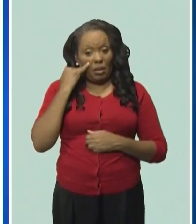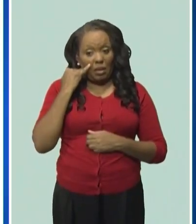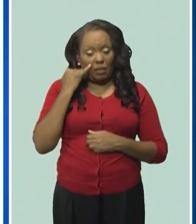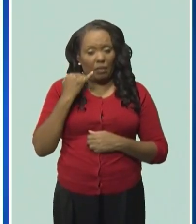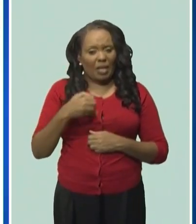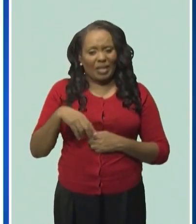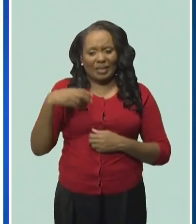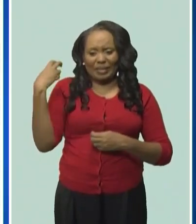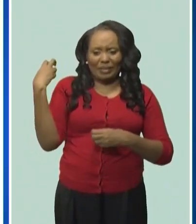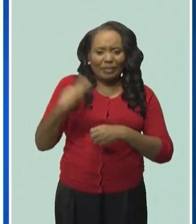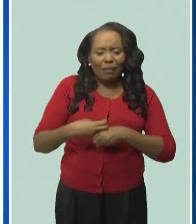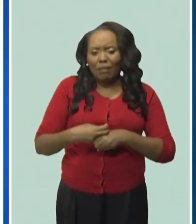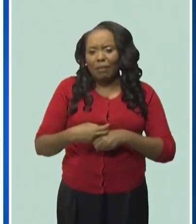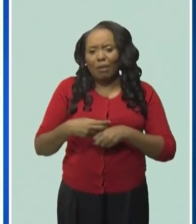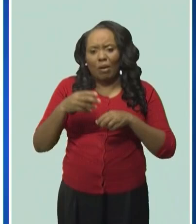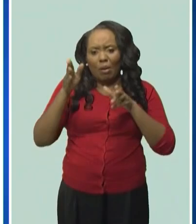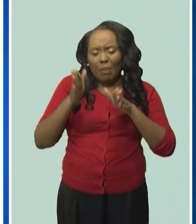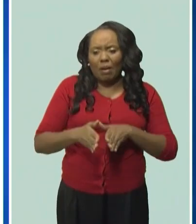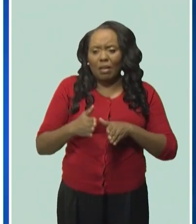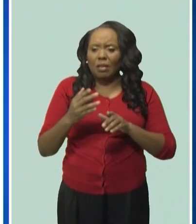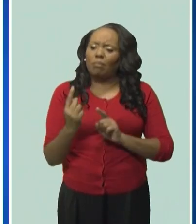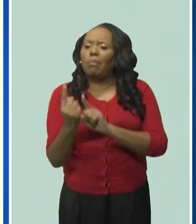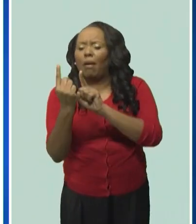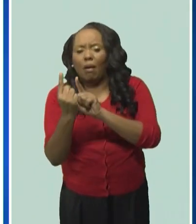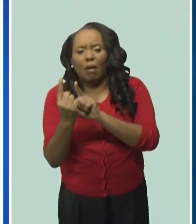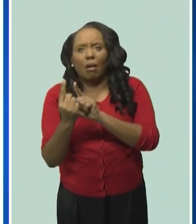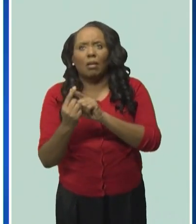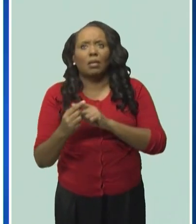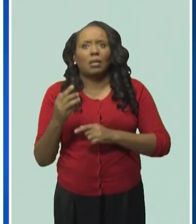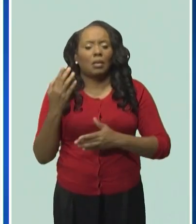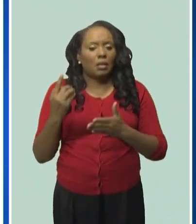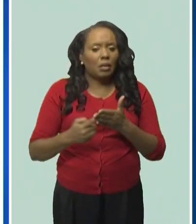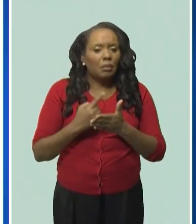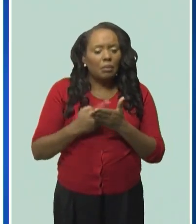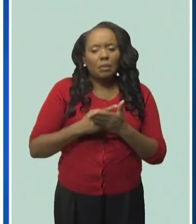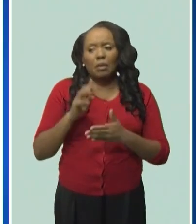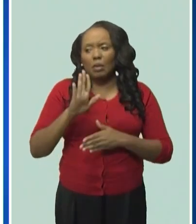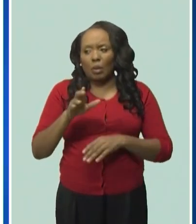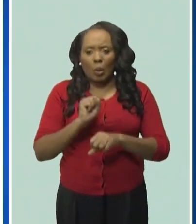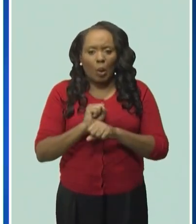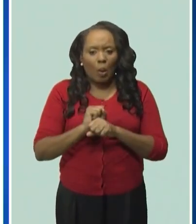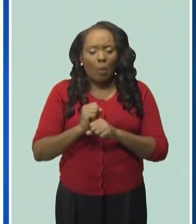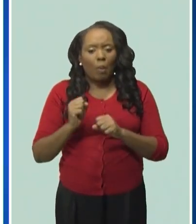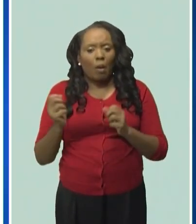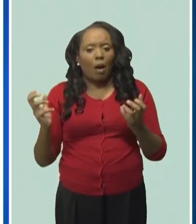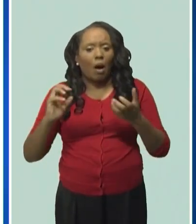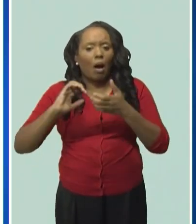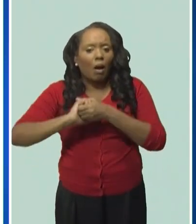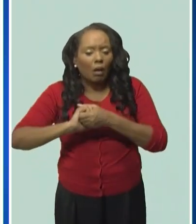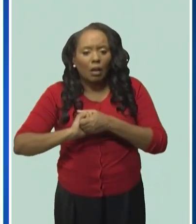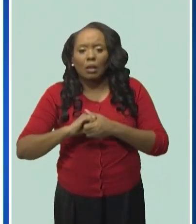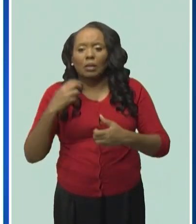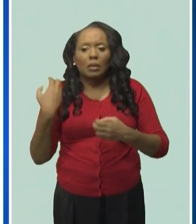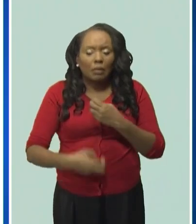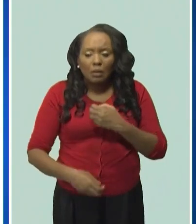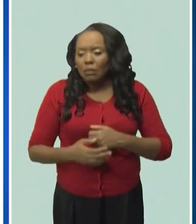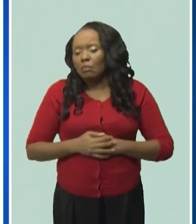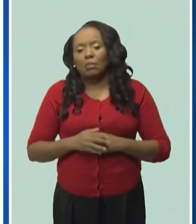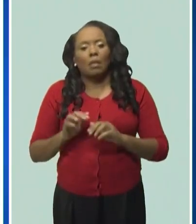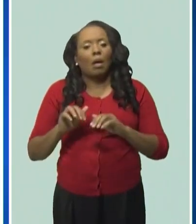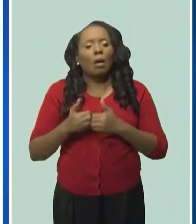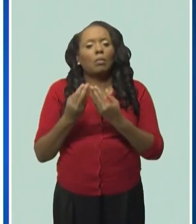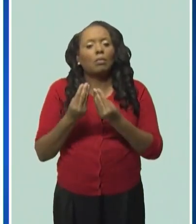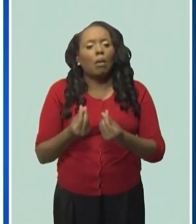You know that there's some people in the office that could tend to be difficult. They deal with conflict resolution, and